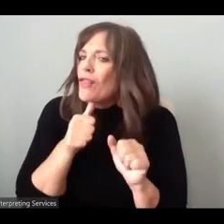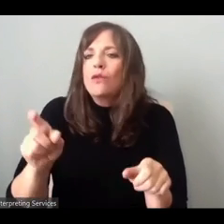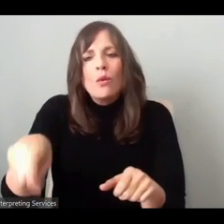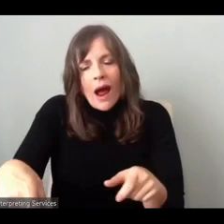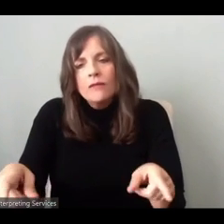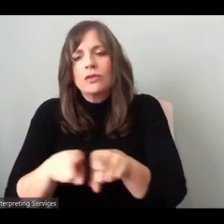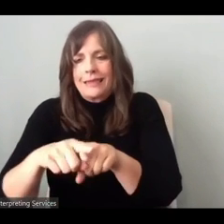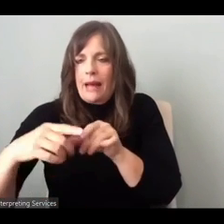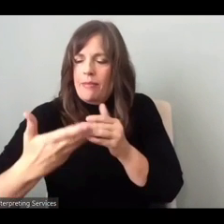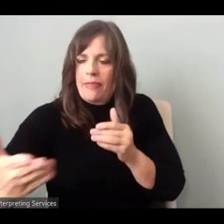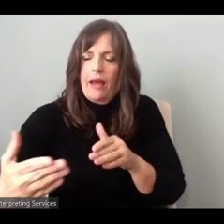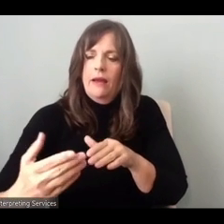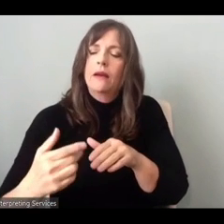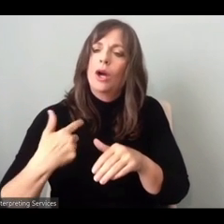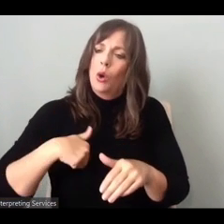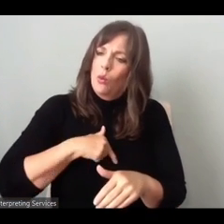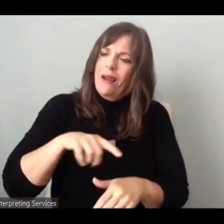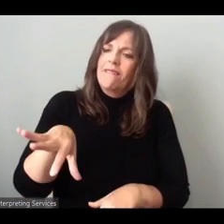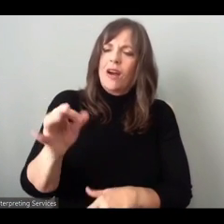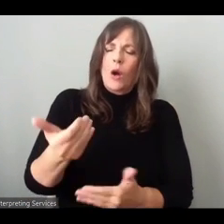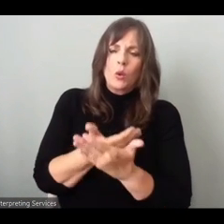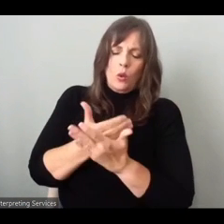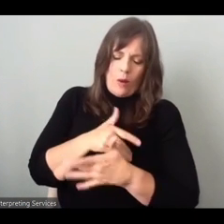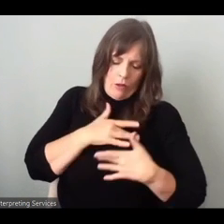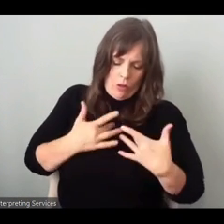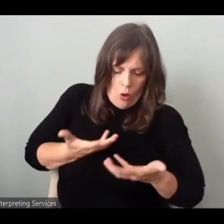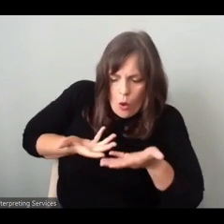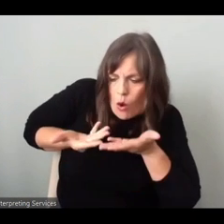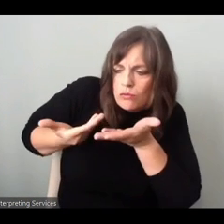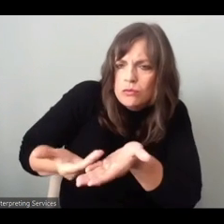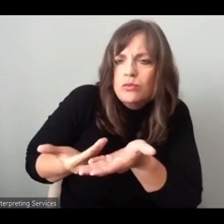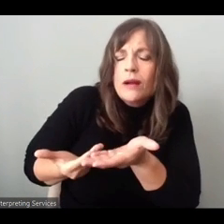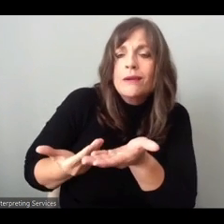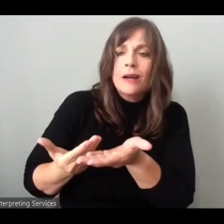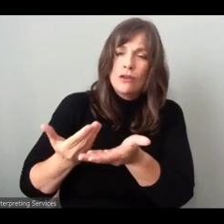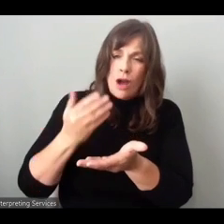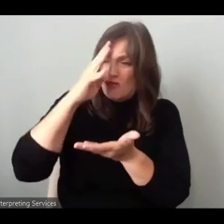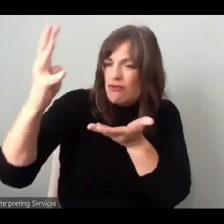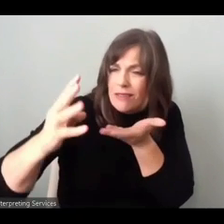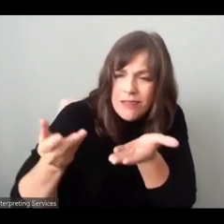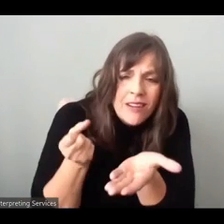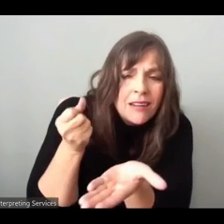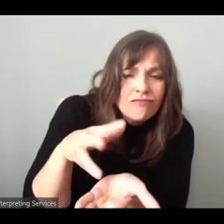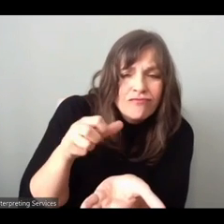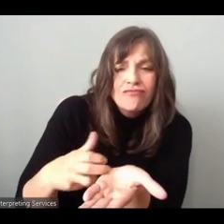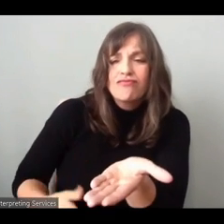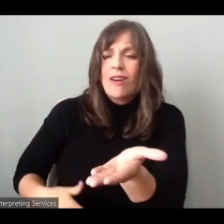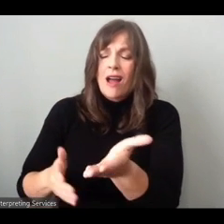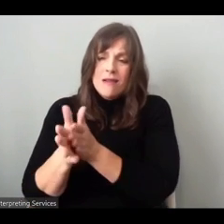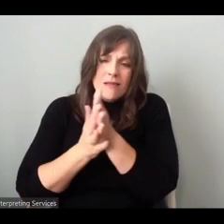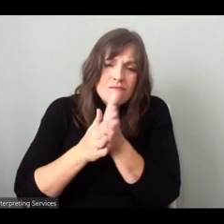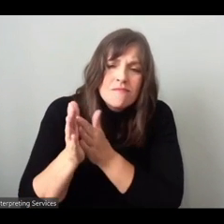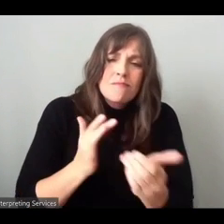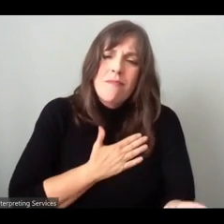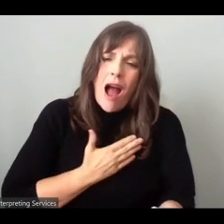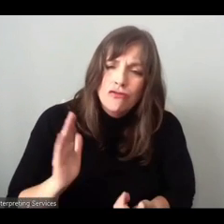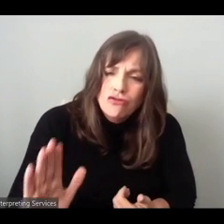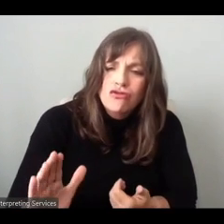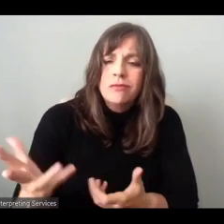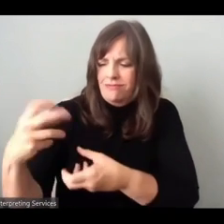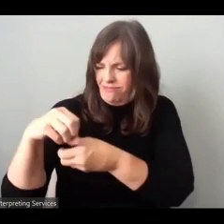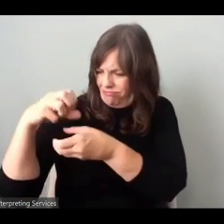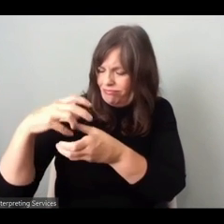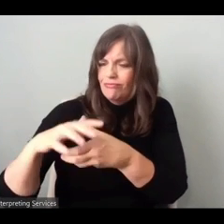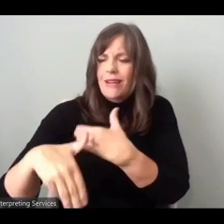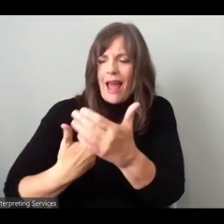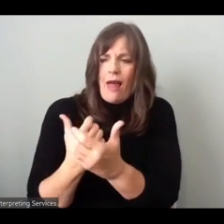find new ways to bring heart and creativity and passion and love and support for our neighbors